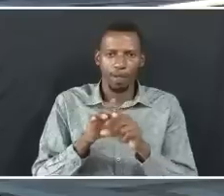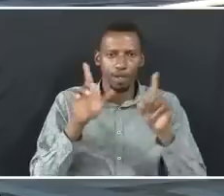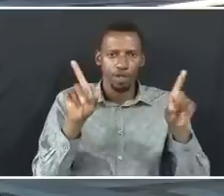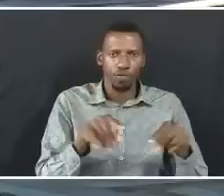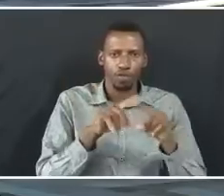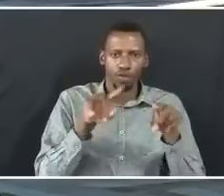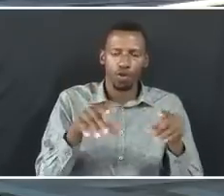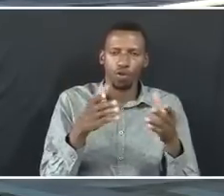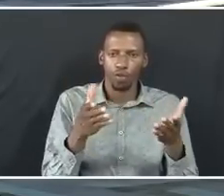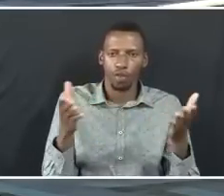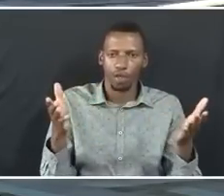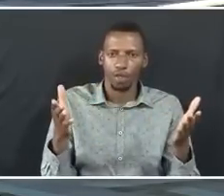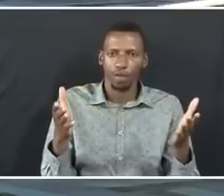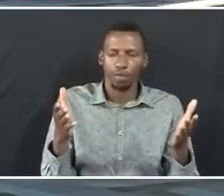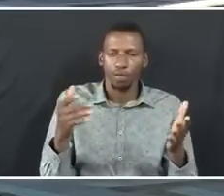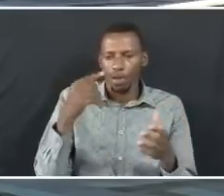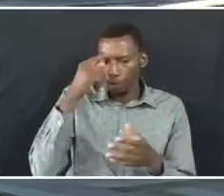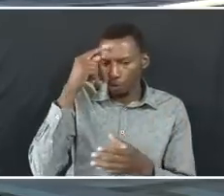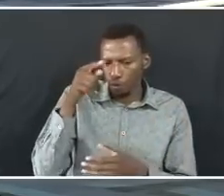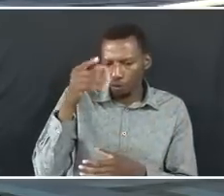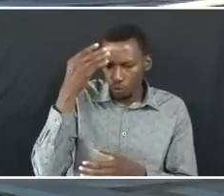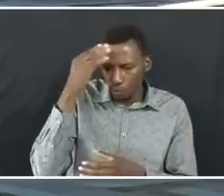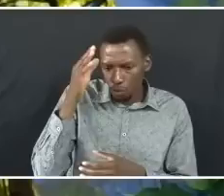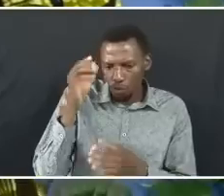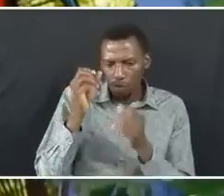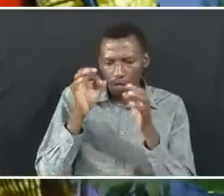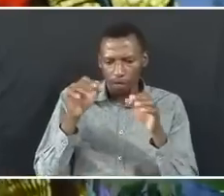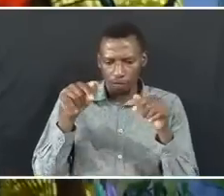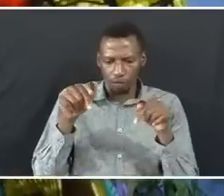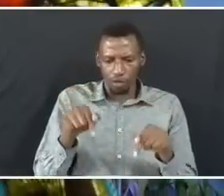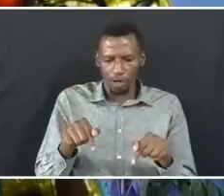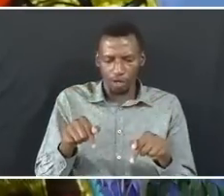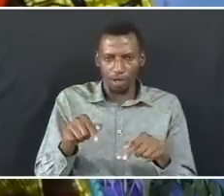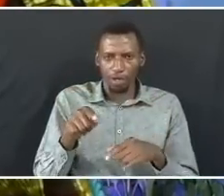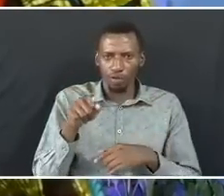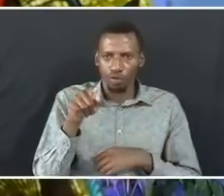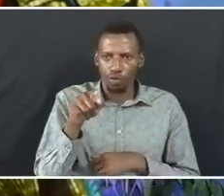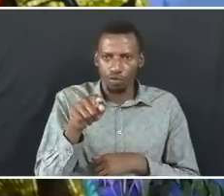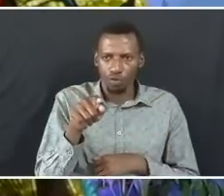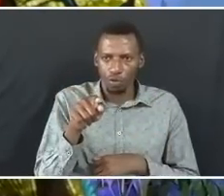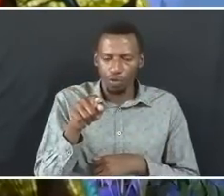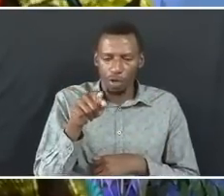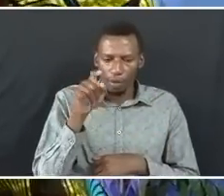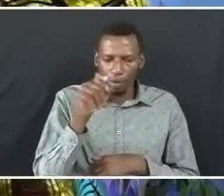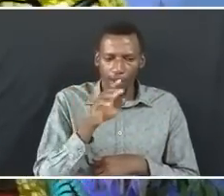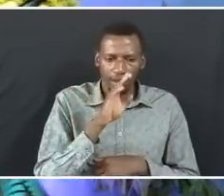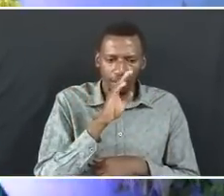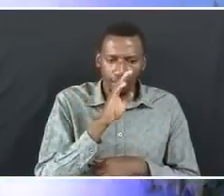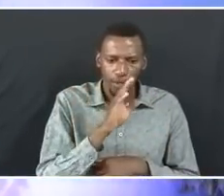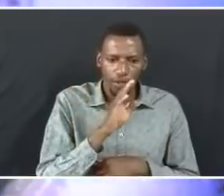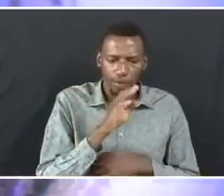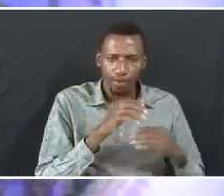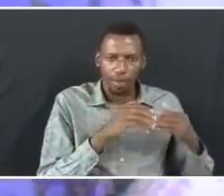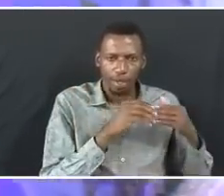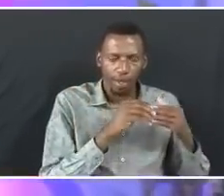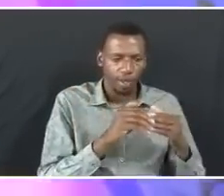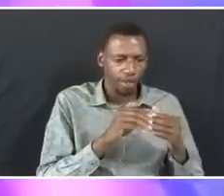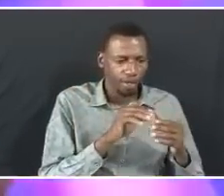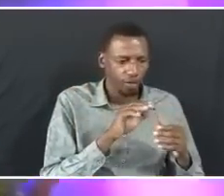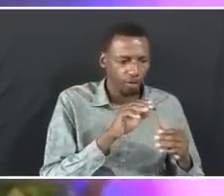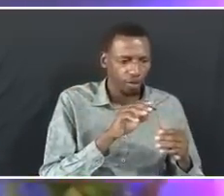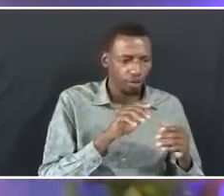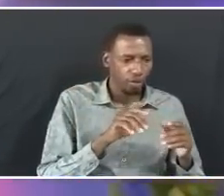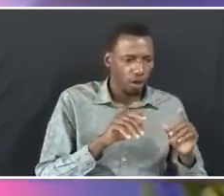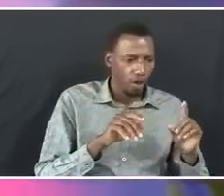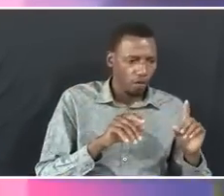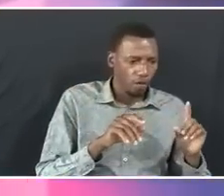know whether today you should be a priest at Leah's house, which day you should be a priest